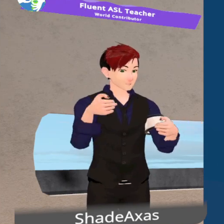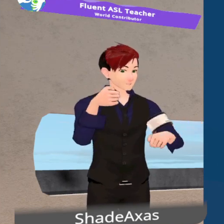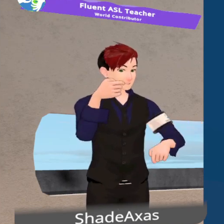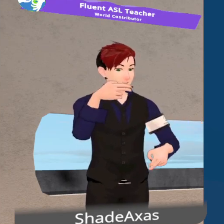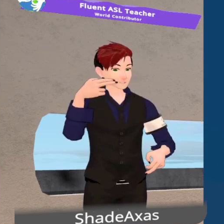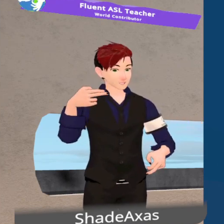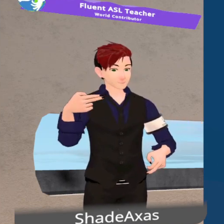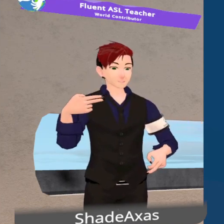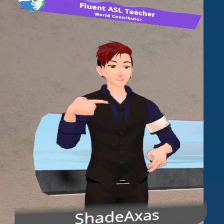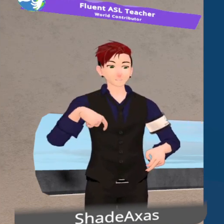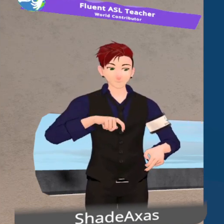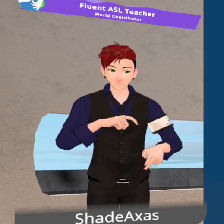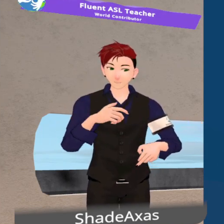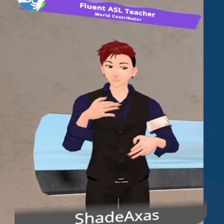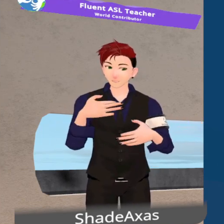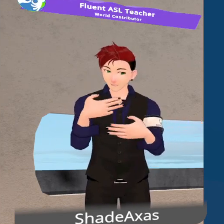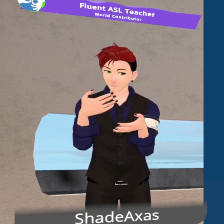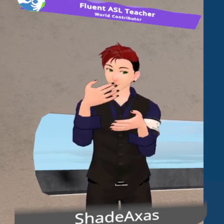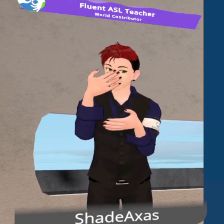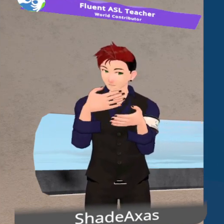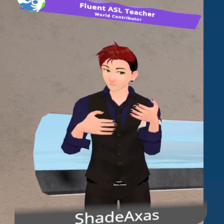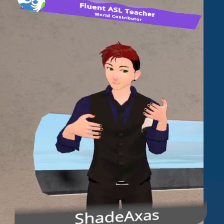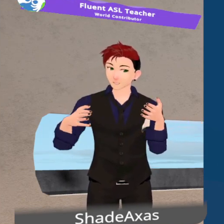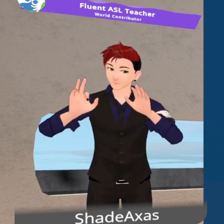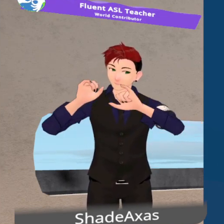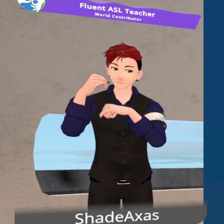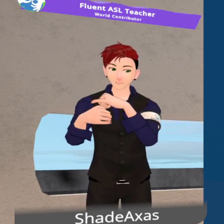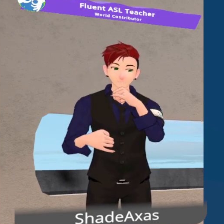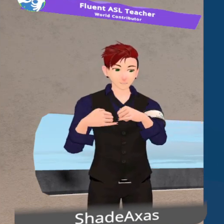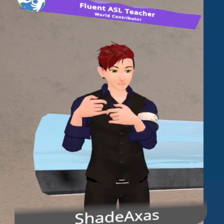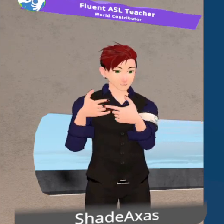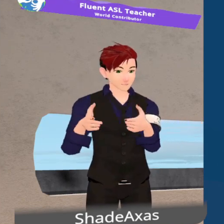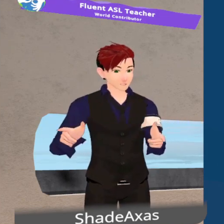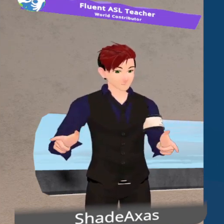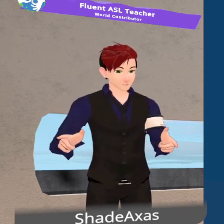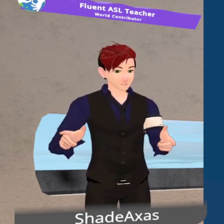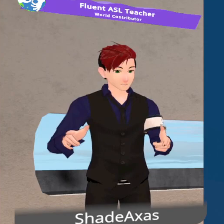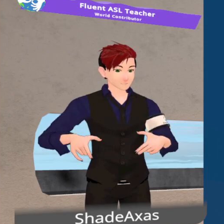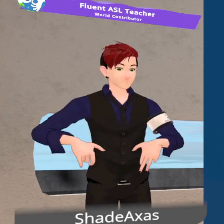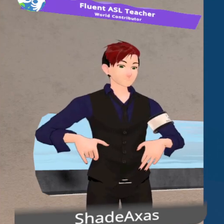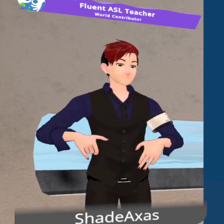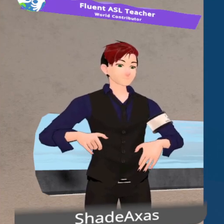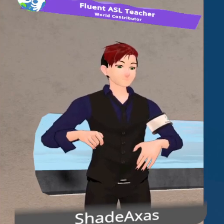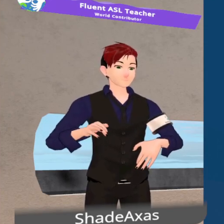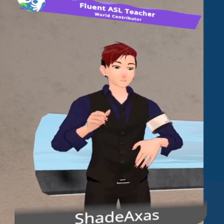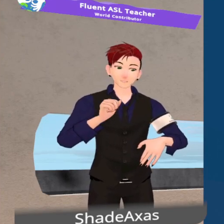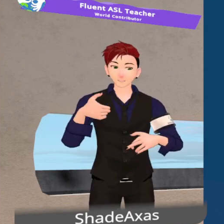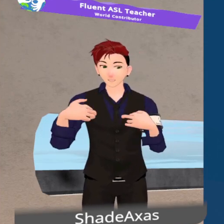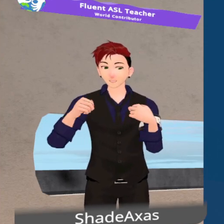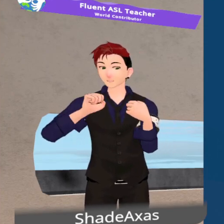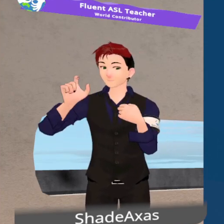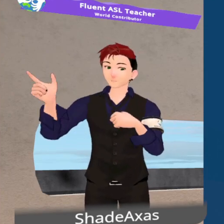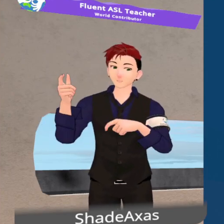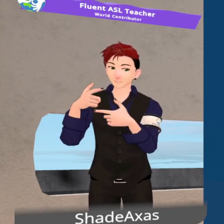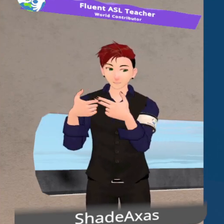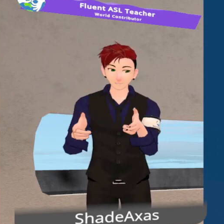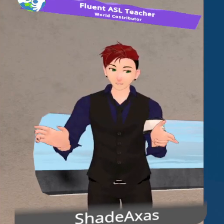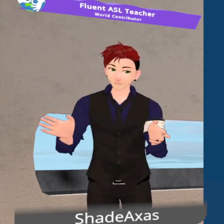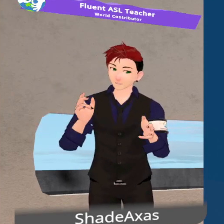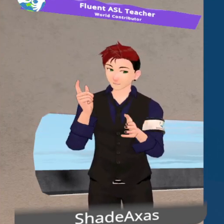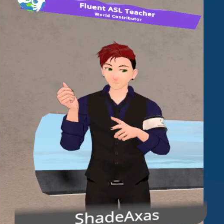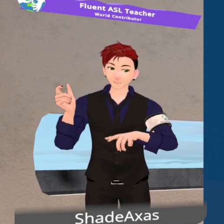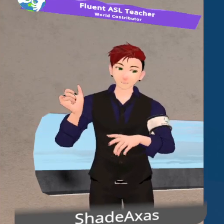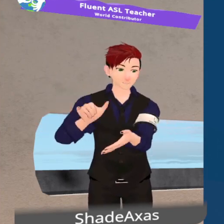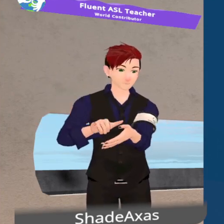So here in Helping Hands, we offer some of these international sign languages. We do not have all the